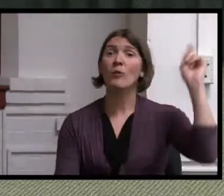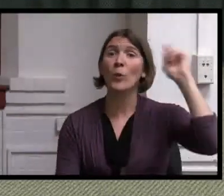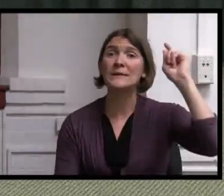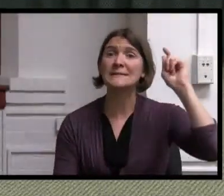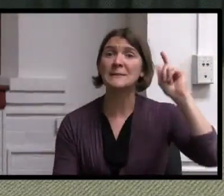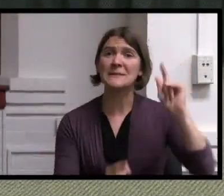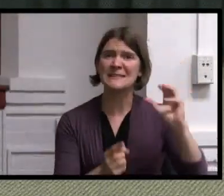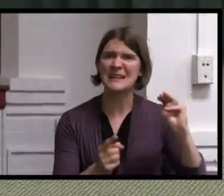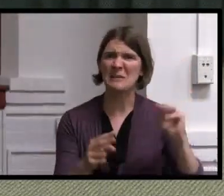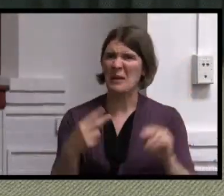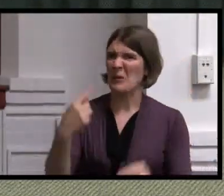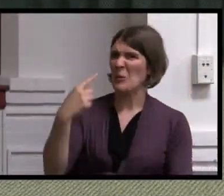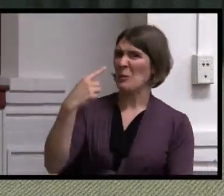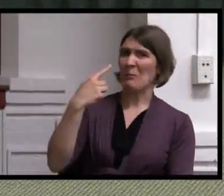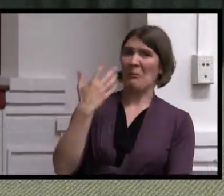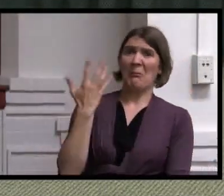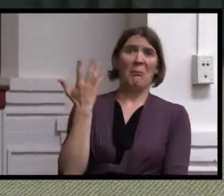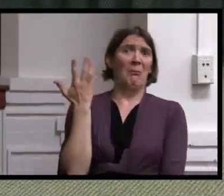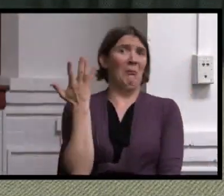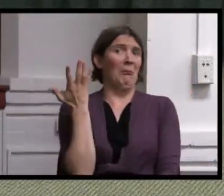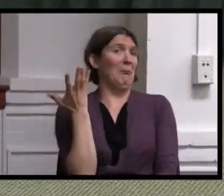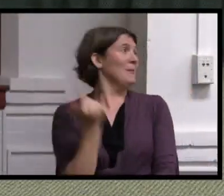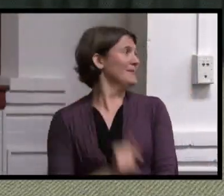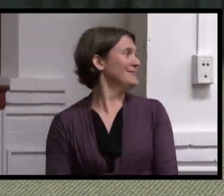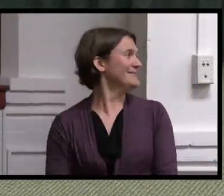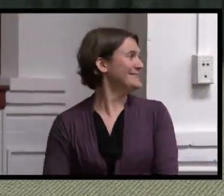Me? Or I know Sarah. Right here.